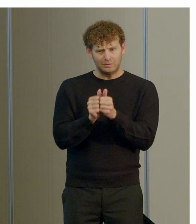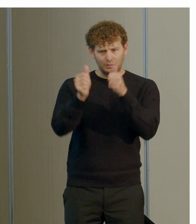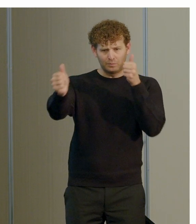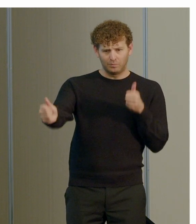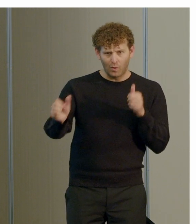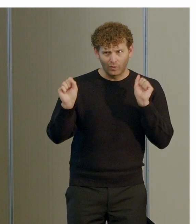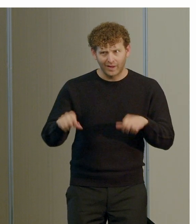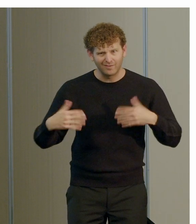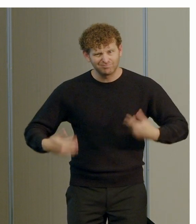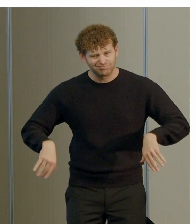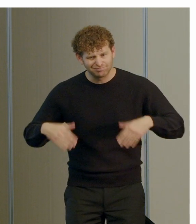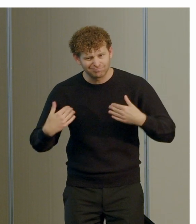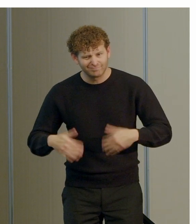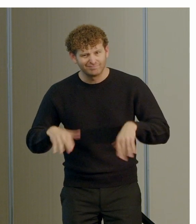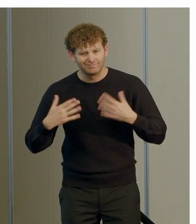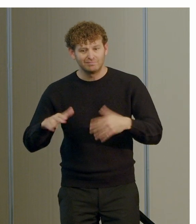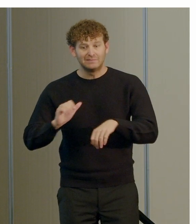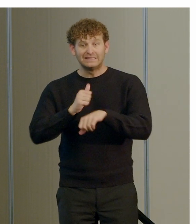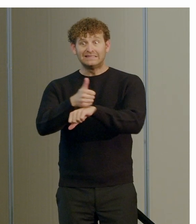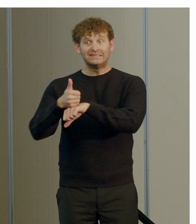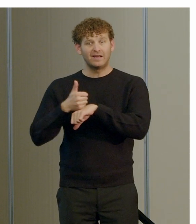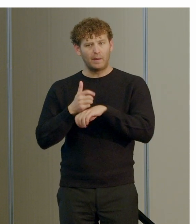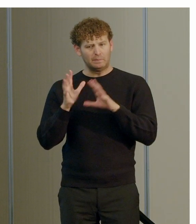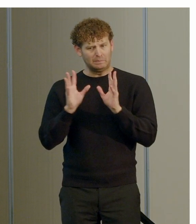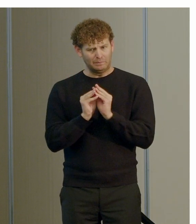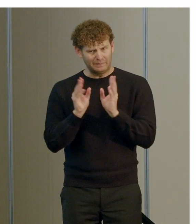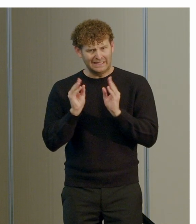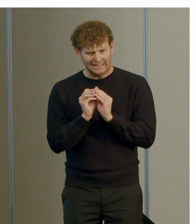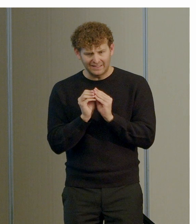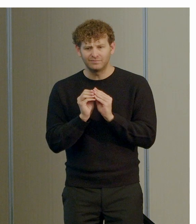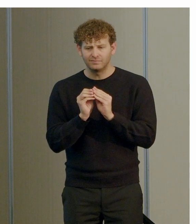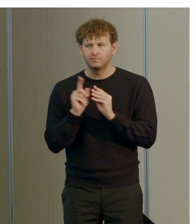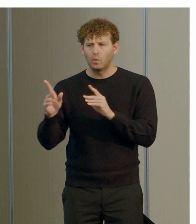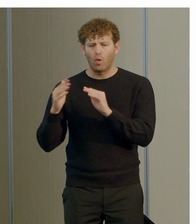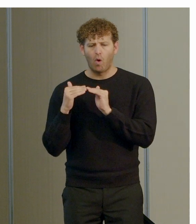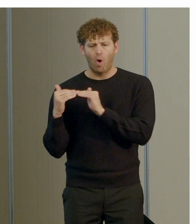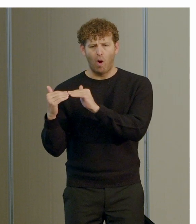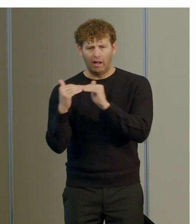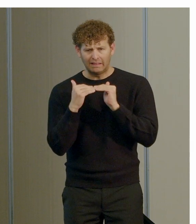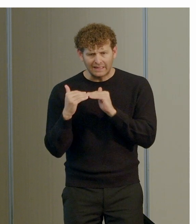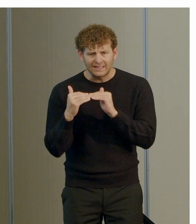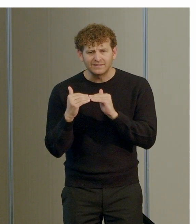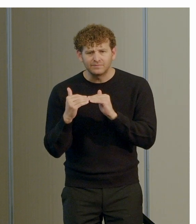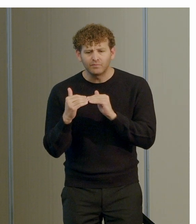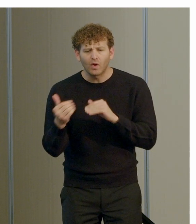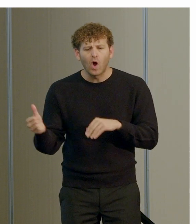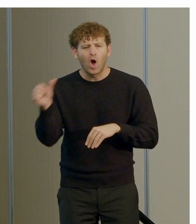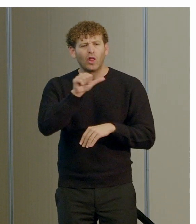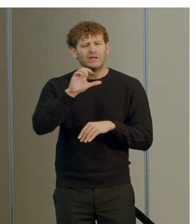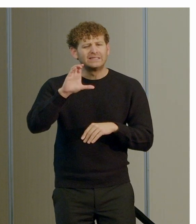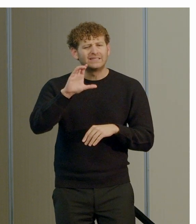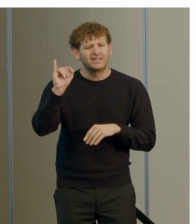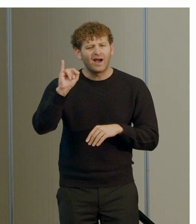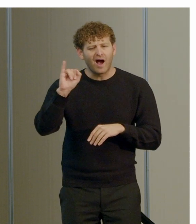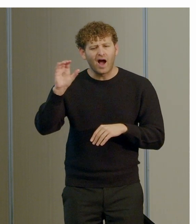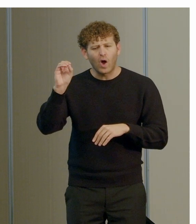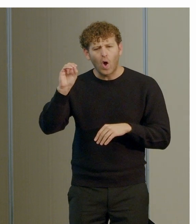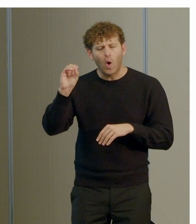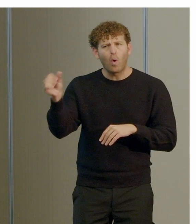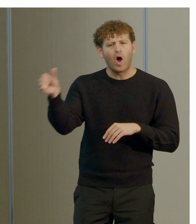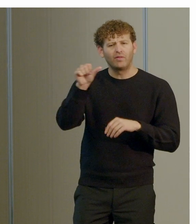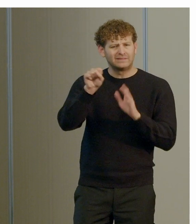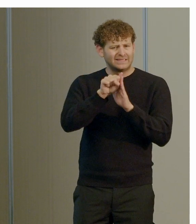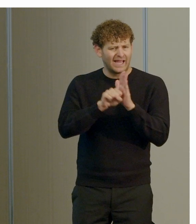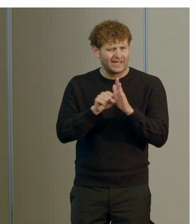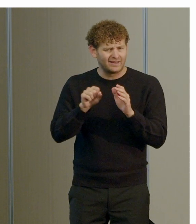meeting with her colleagues, other CIOs from other state agencies across Washington, and that was fabulous because I